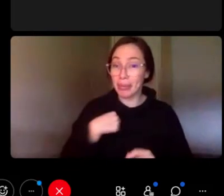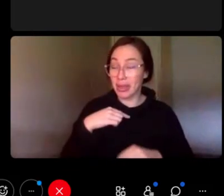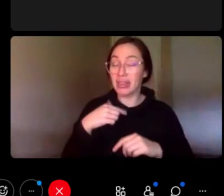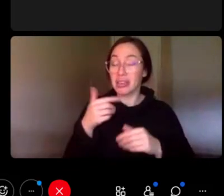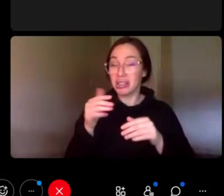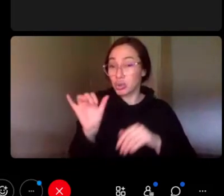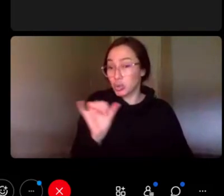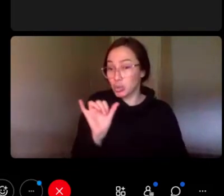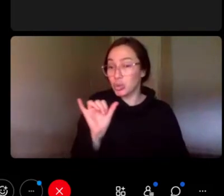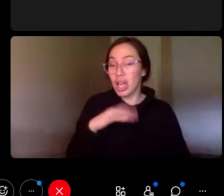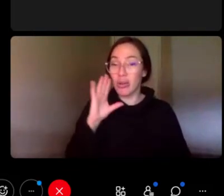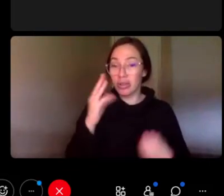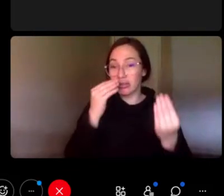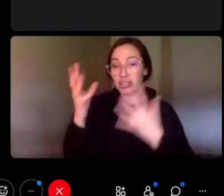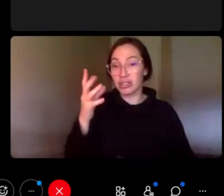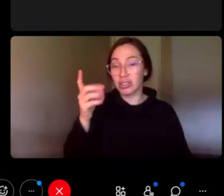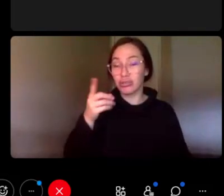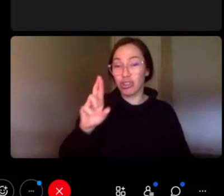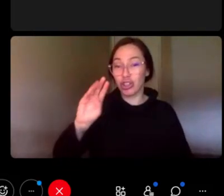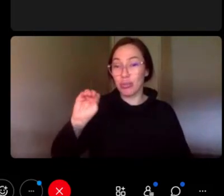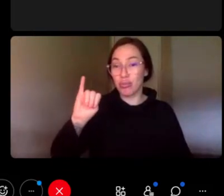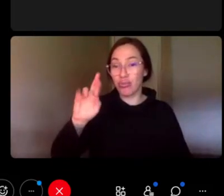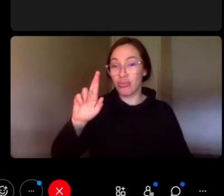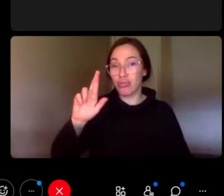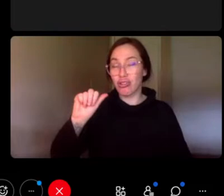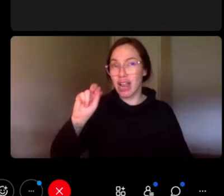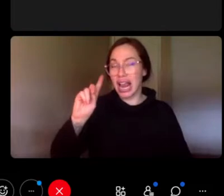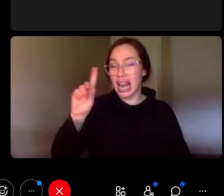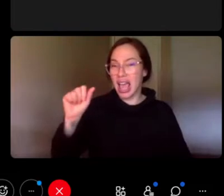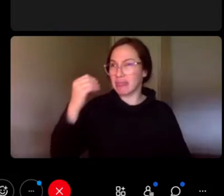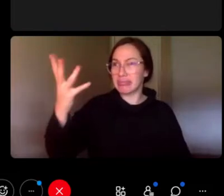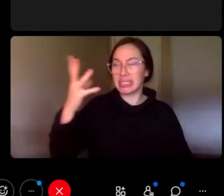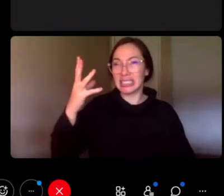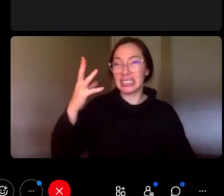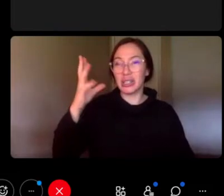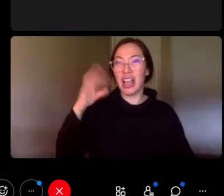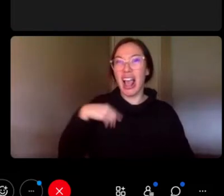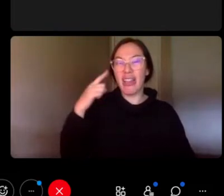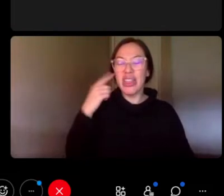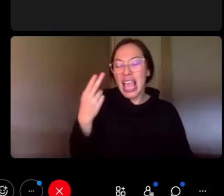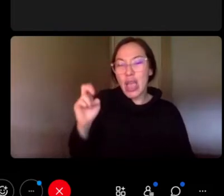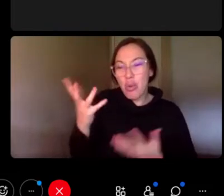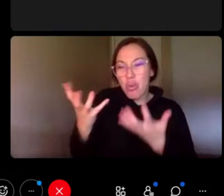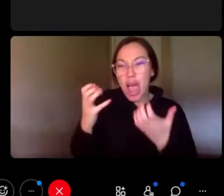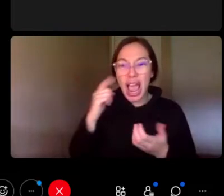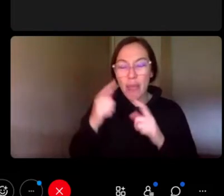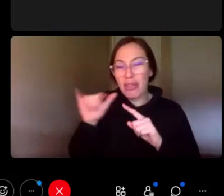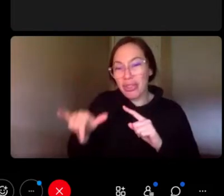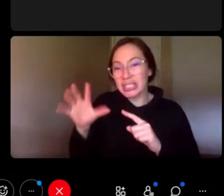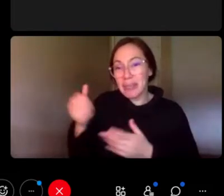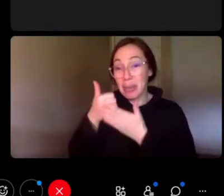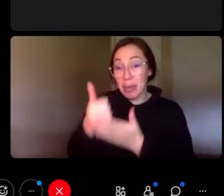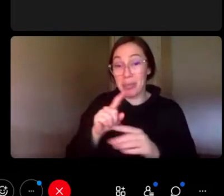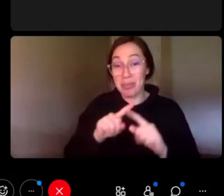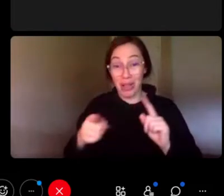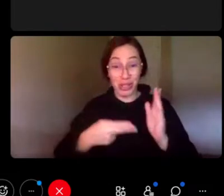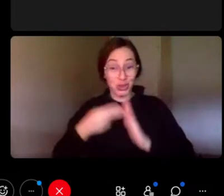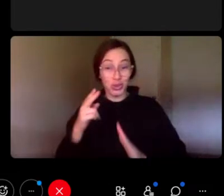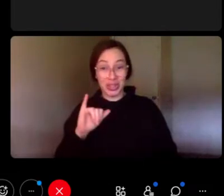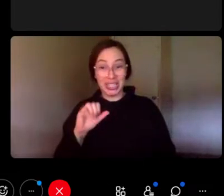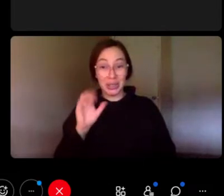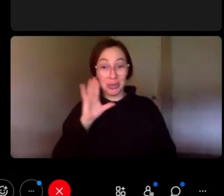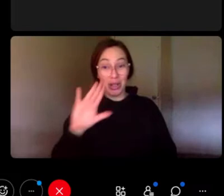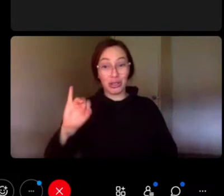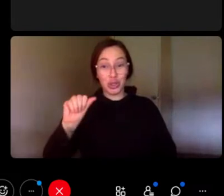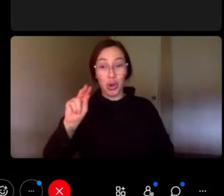I'll let, you know, Dr. Miranda know that this is coming his way because I think he might want to hear about this and be able to help you. Now, the truth is that call will get to